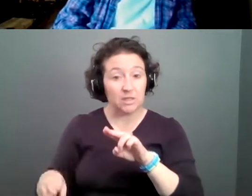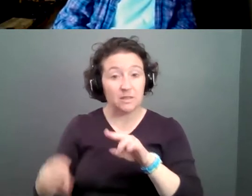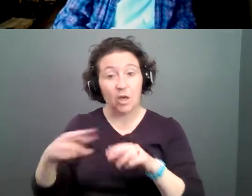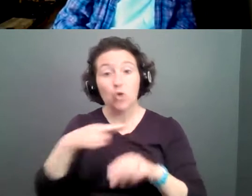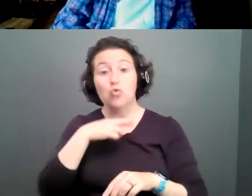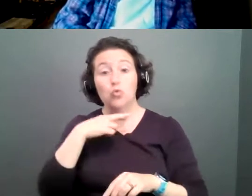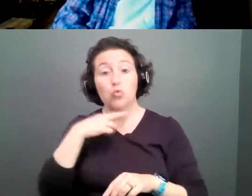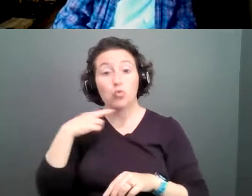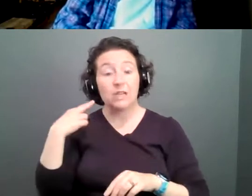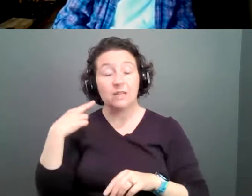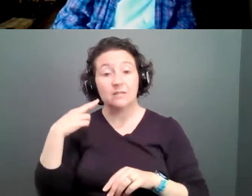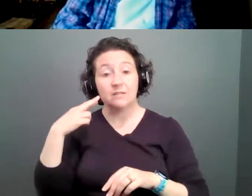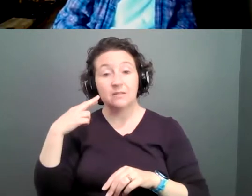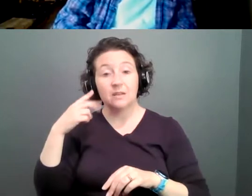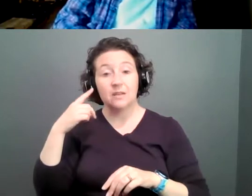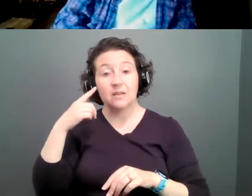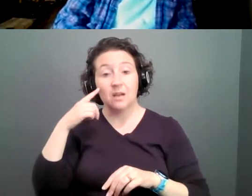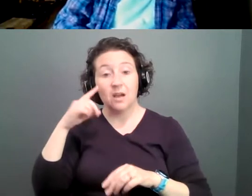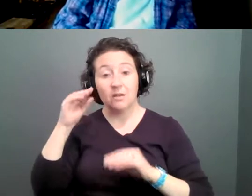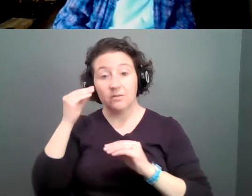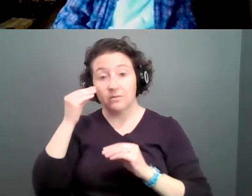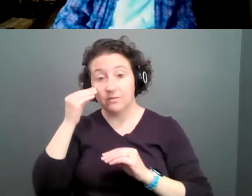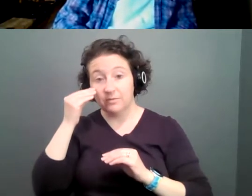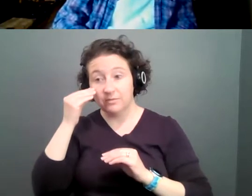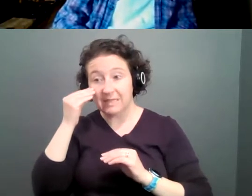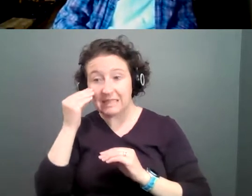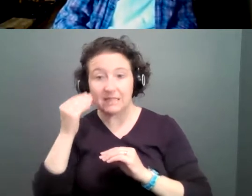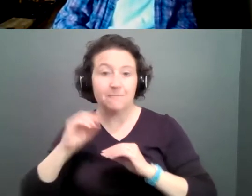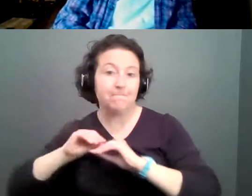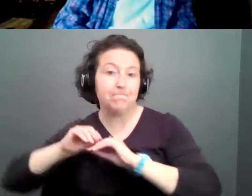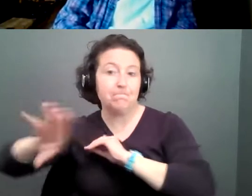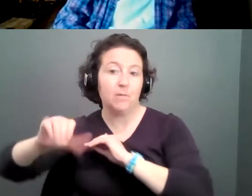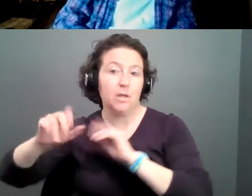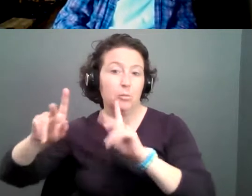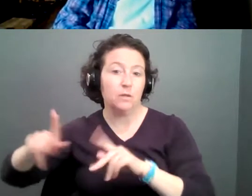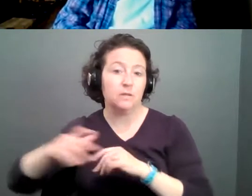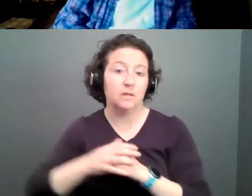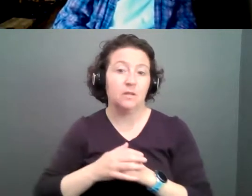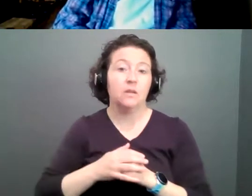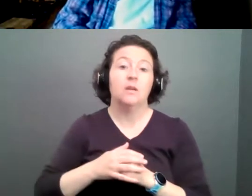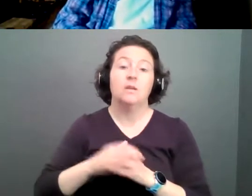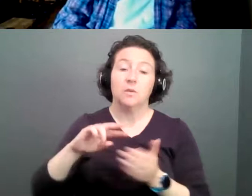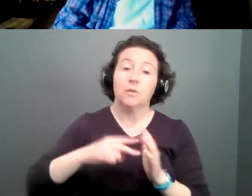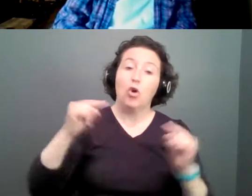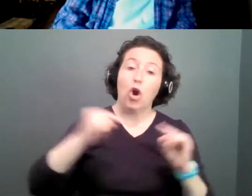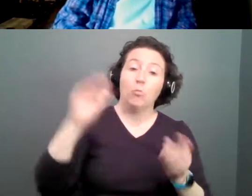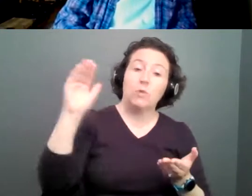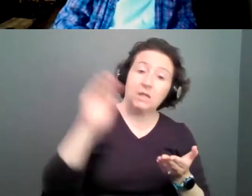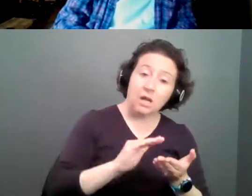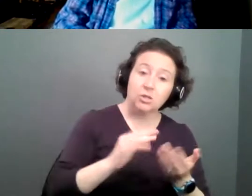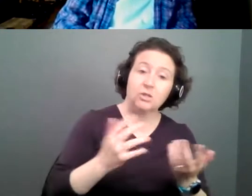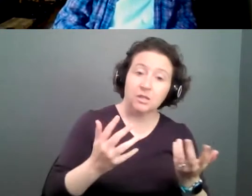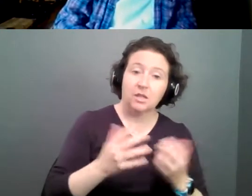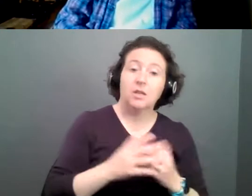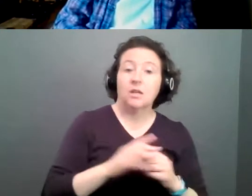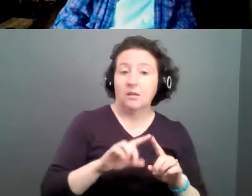you happen to be a vaccine breakthrough case. So once again, we're talking about harm reduction, but I think that this